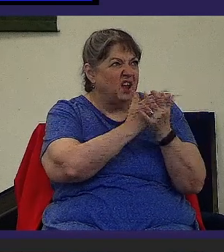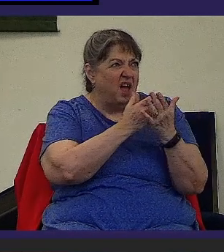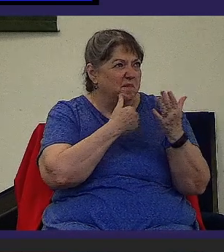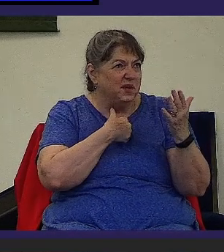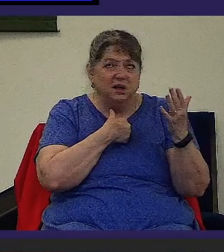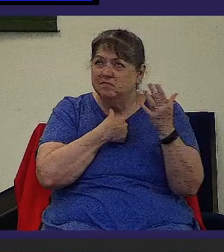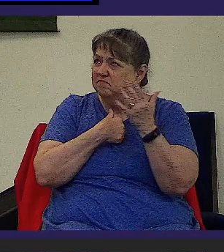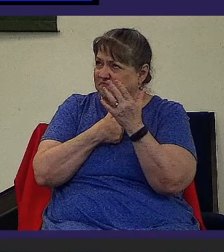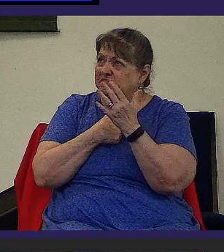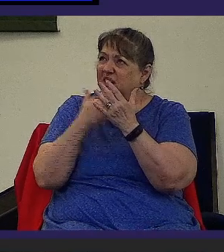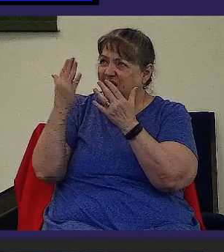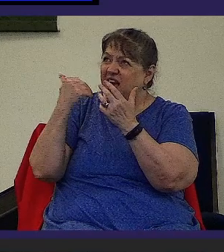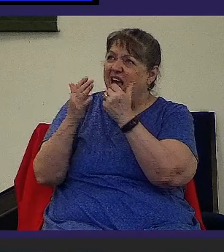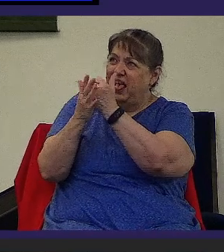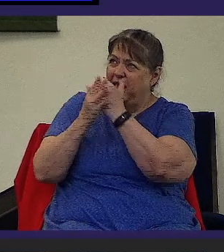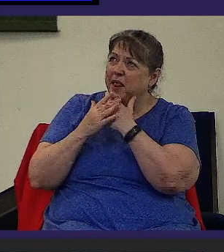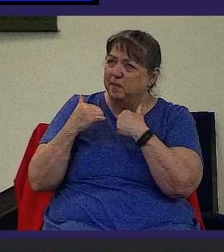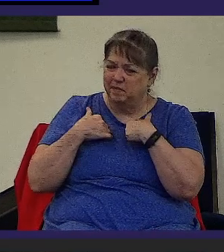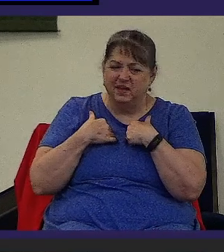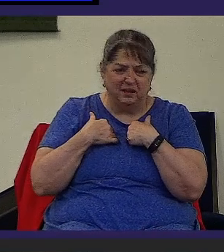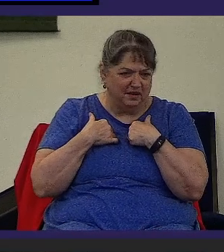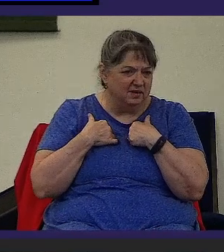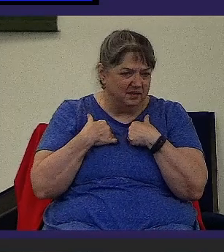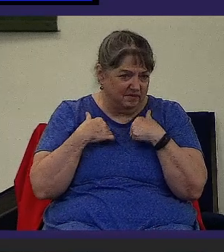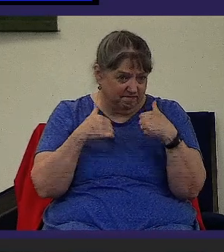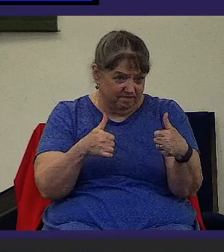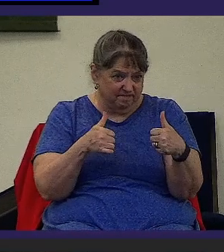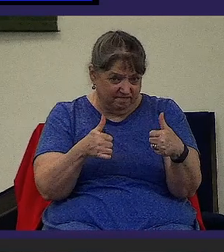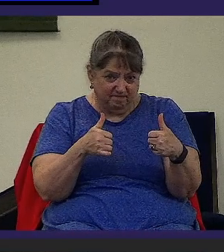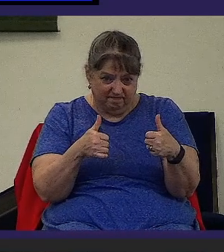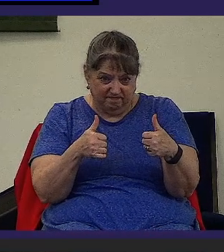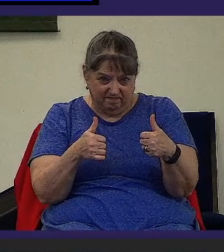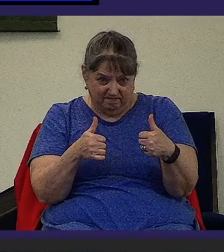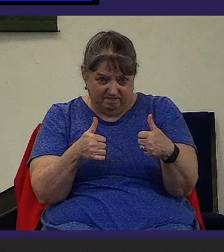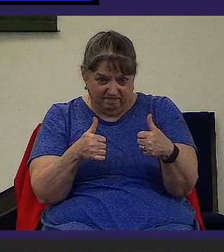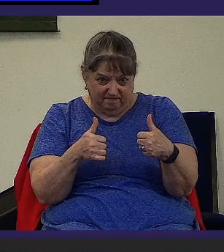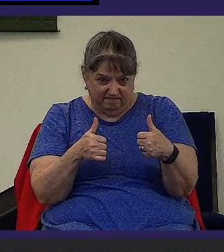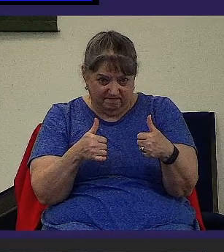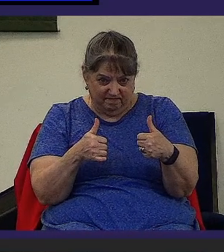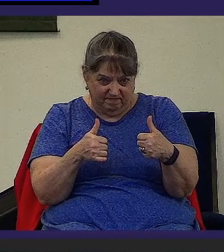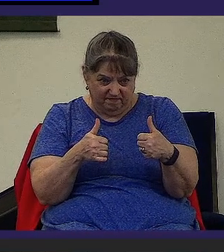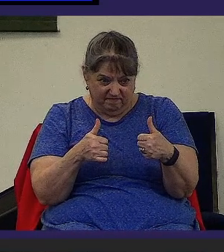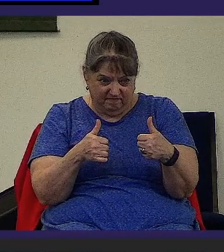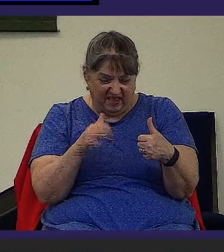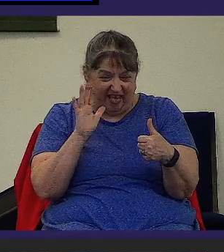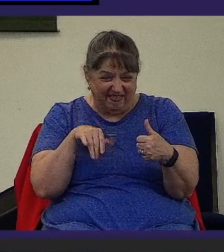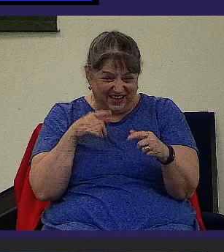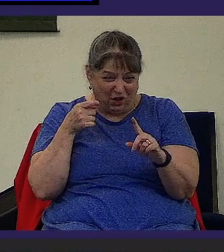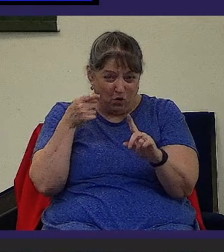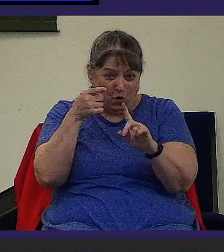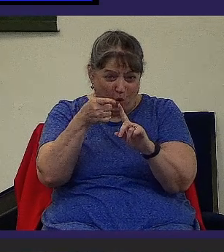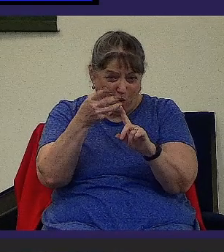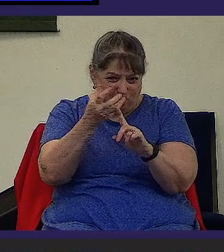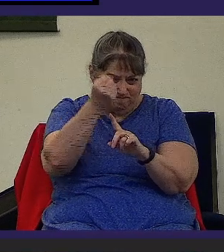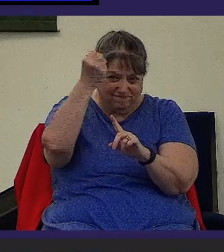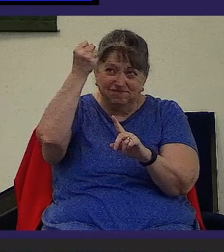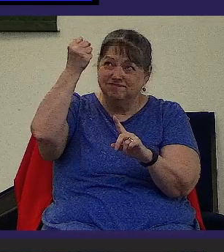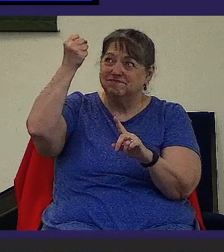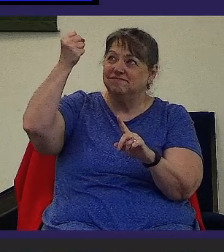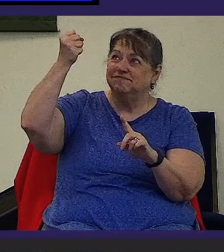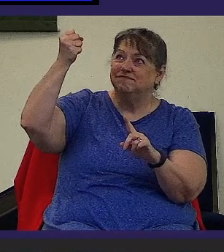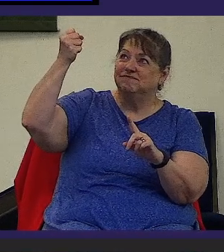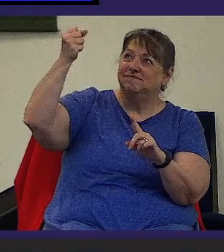possibility and to live a positive life a successful life a goal accomplishing achieving